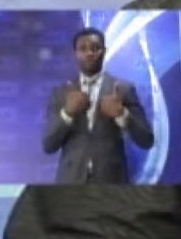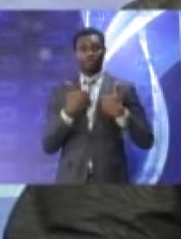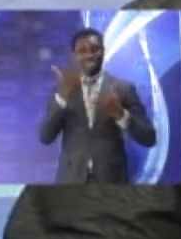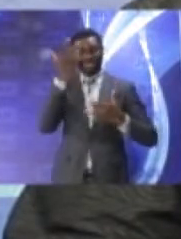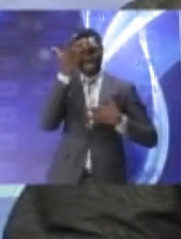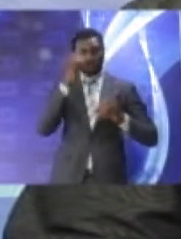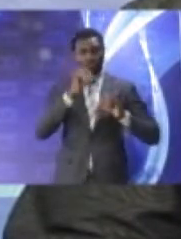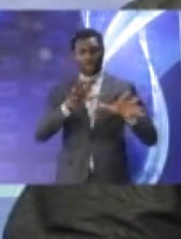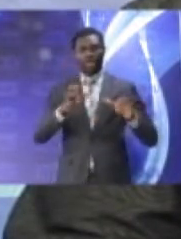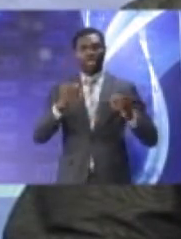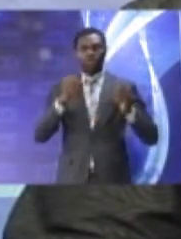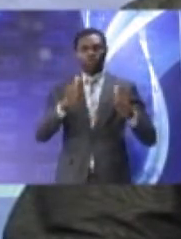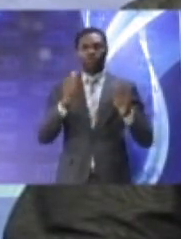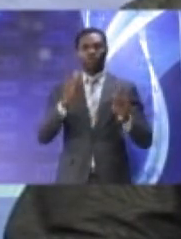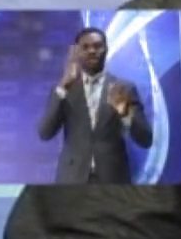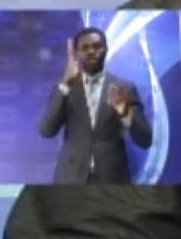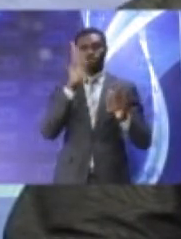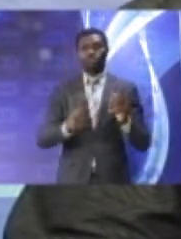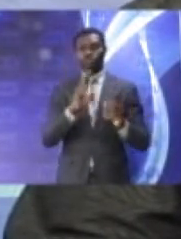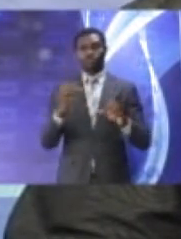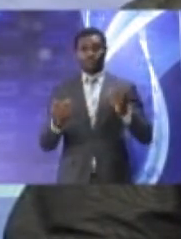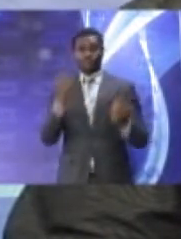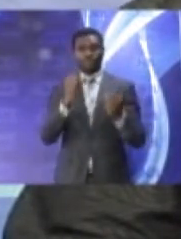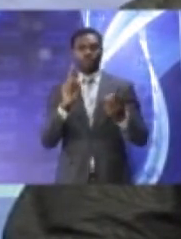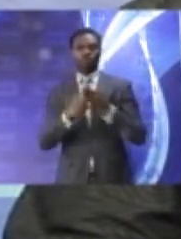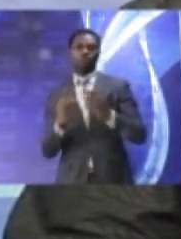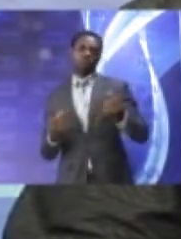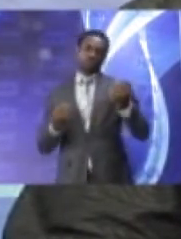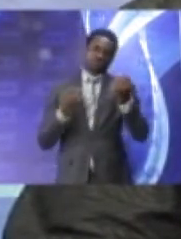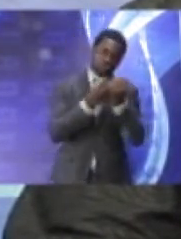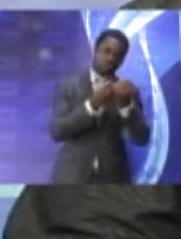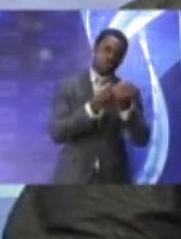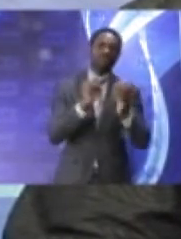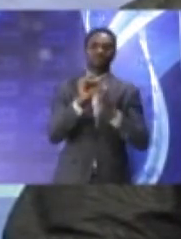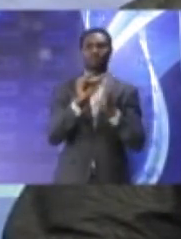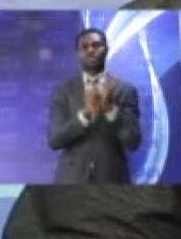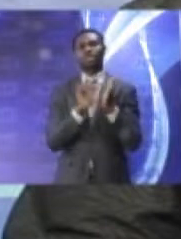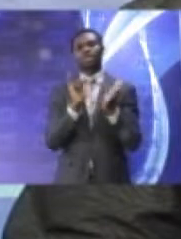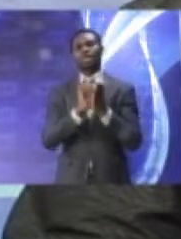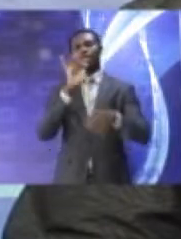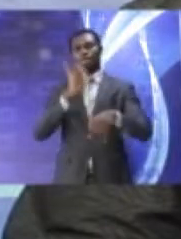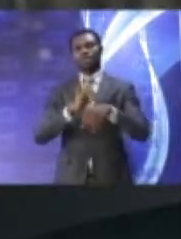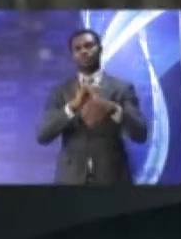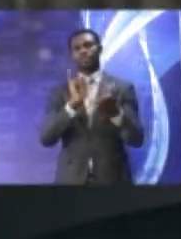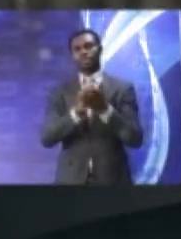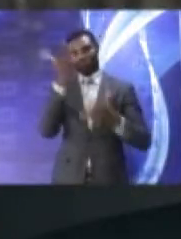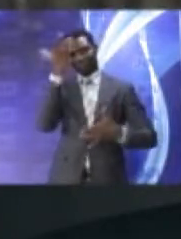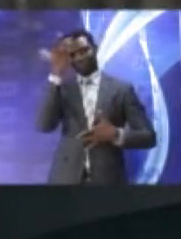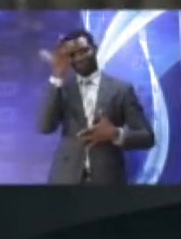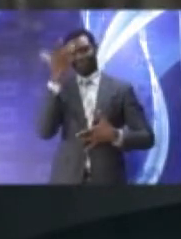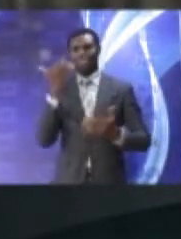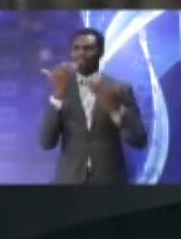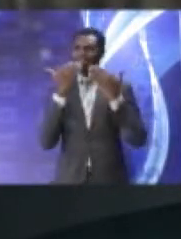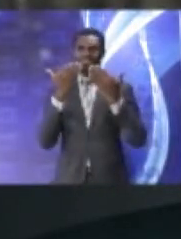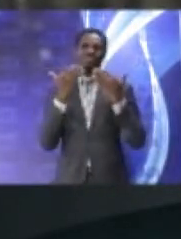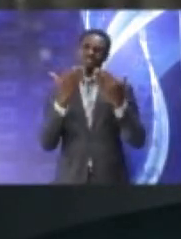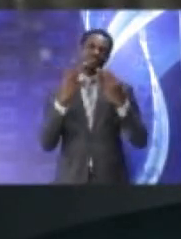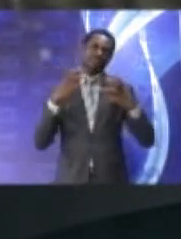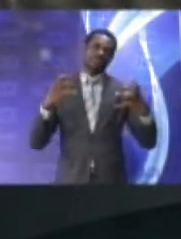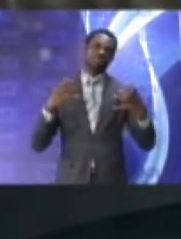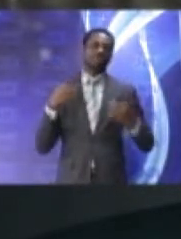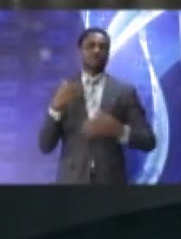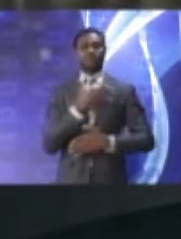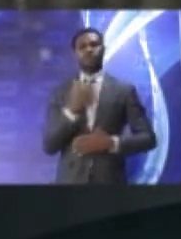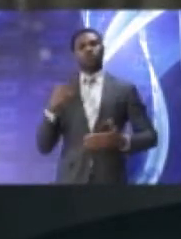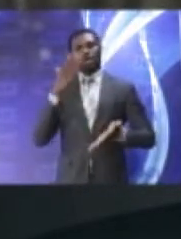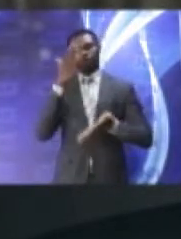any from the zonal offices and quickly support the state that is affected in investigation I'm afraid that's where I will leave it. Thank